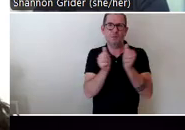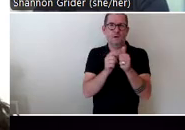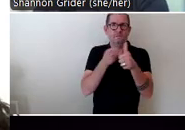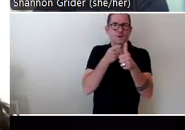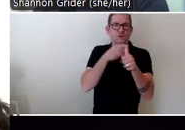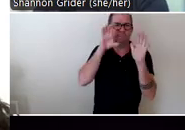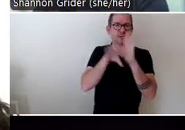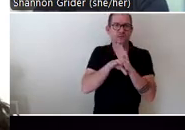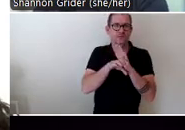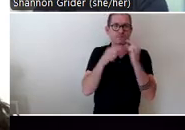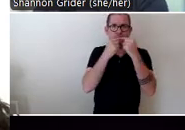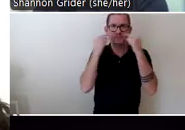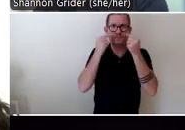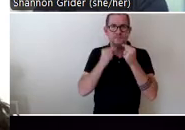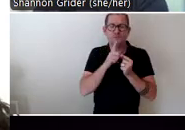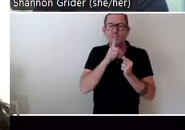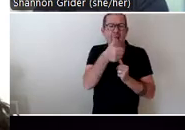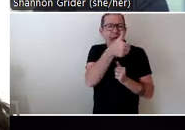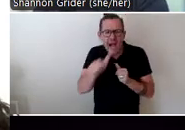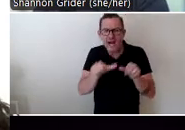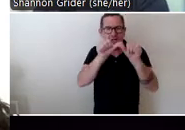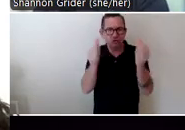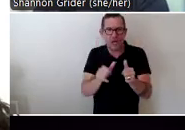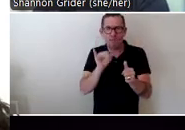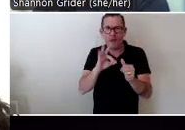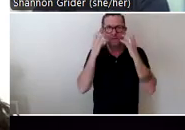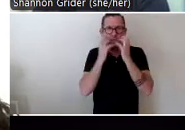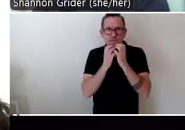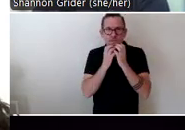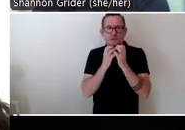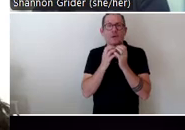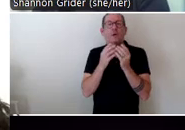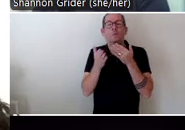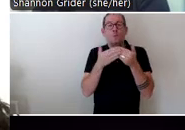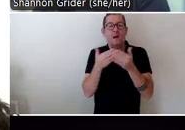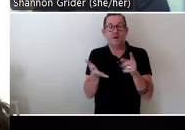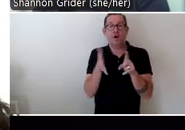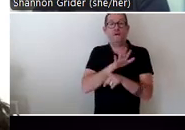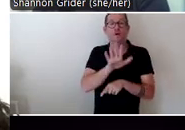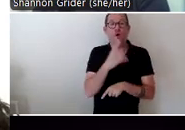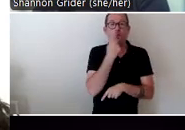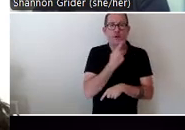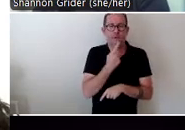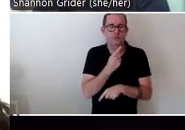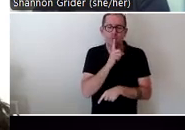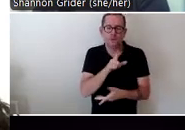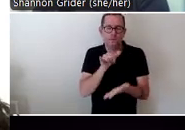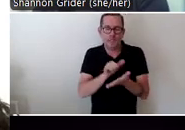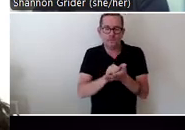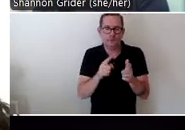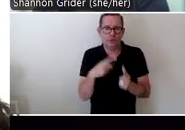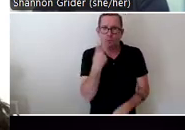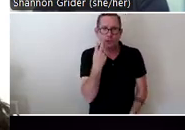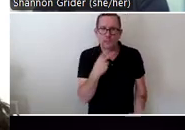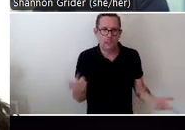No. Same as with the previous two mustaches, yes. Any shape of beard, honestly, anything that